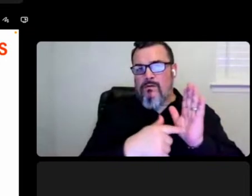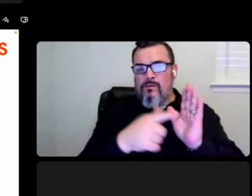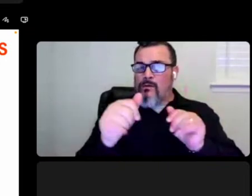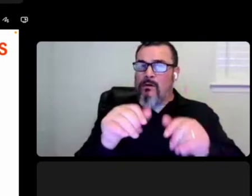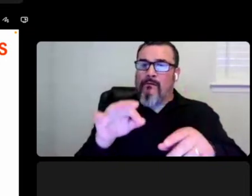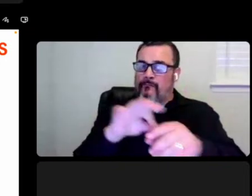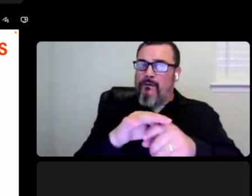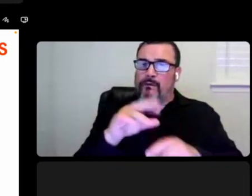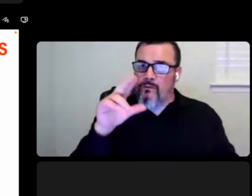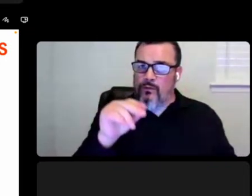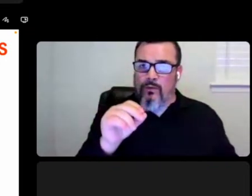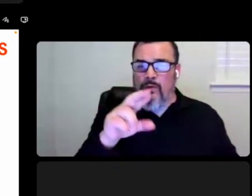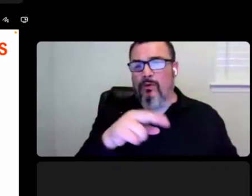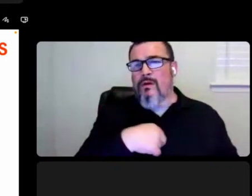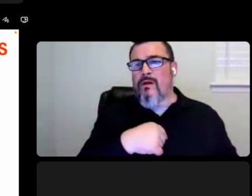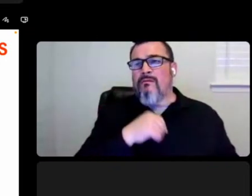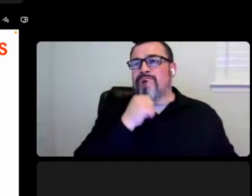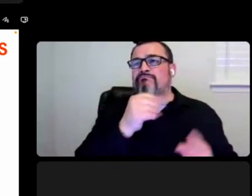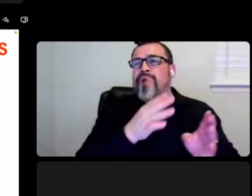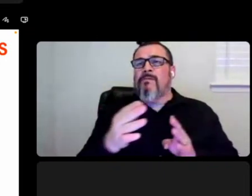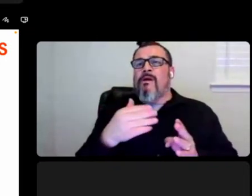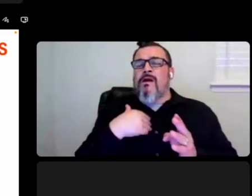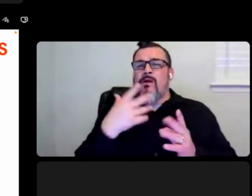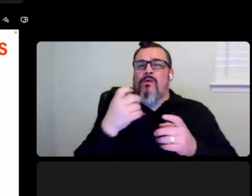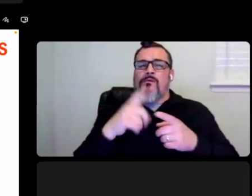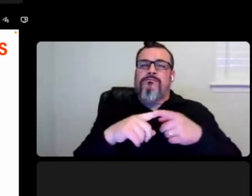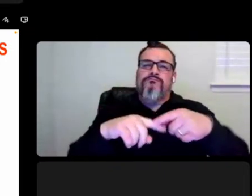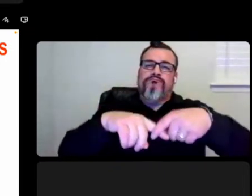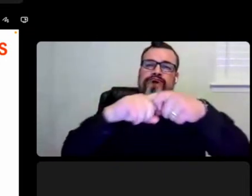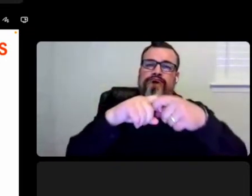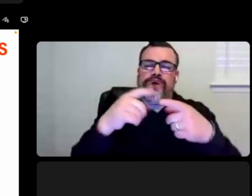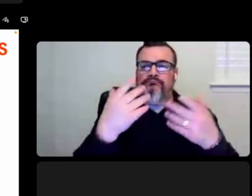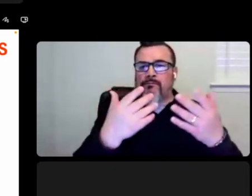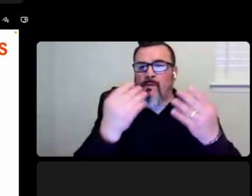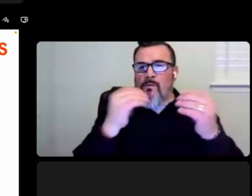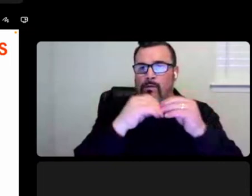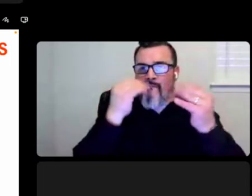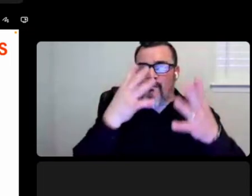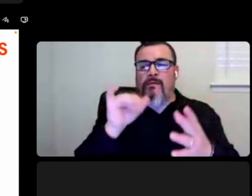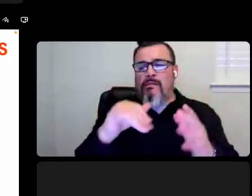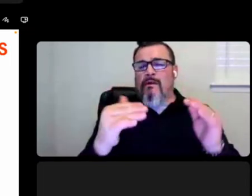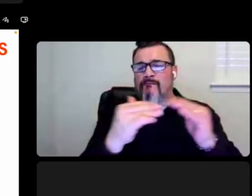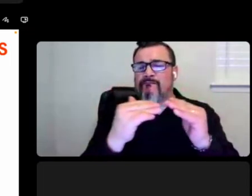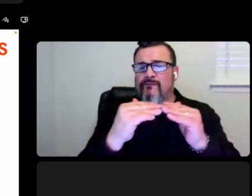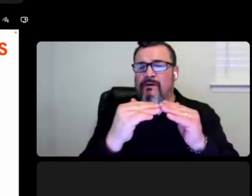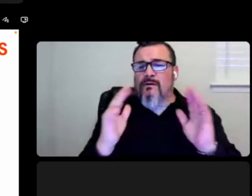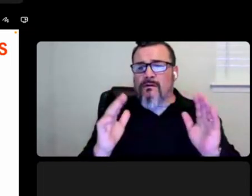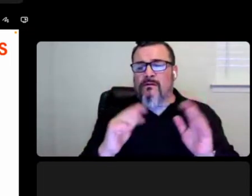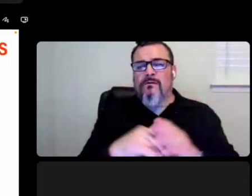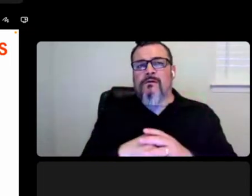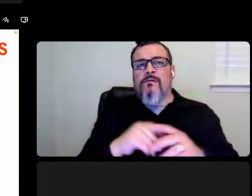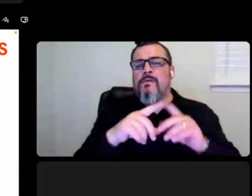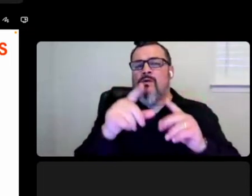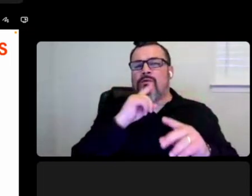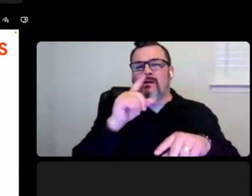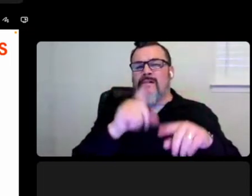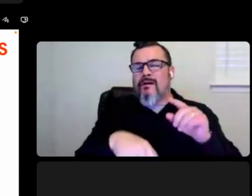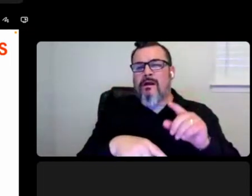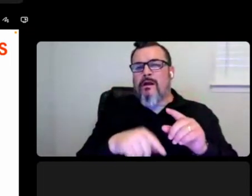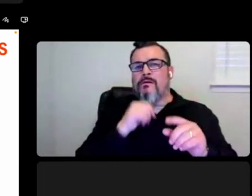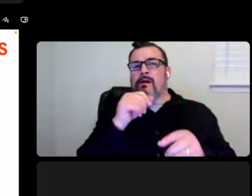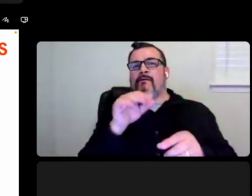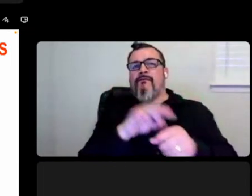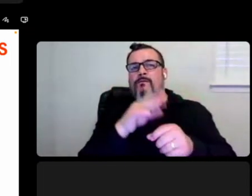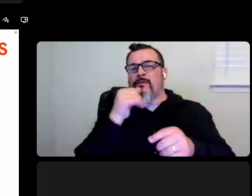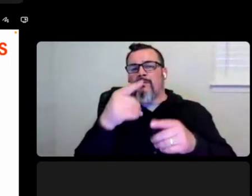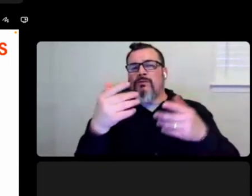vote no or say, I'm unprepared. I'd like to table this. I think we need more information. That's a fair position. But you really can't abstain just because you don't